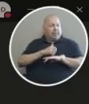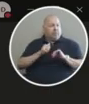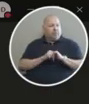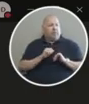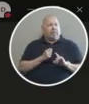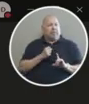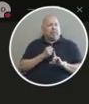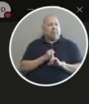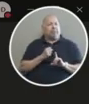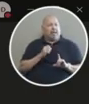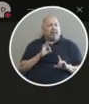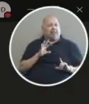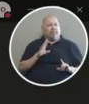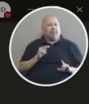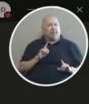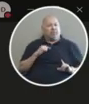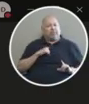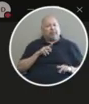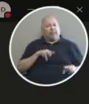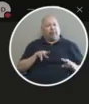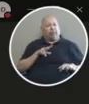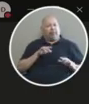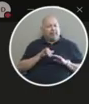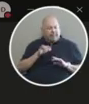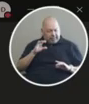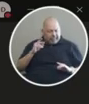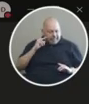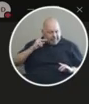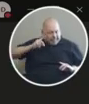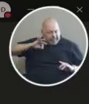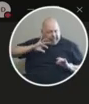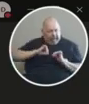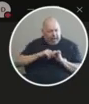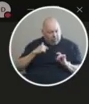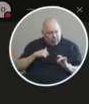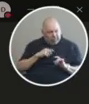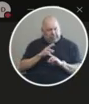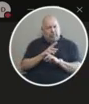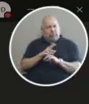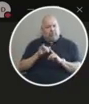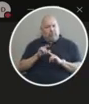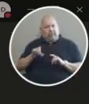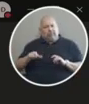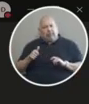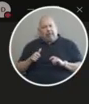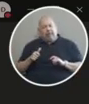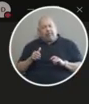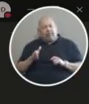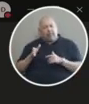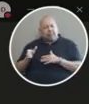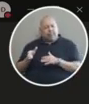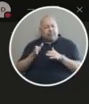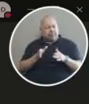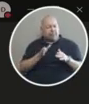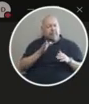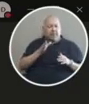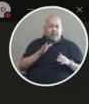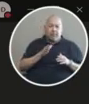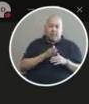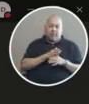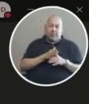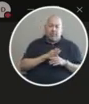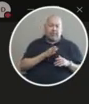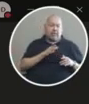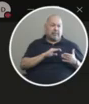with the impact fund, we need to take a look at that and see how we can use it towards other efforts. I'm sure that between our